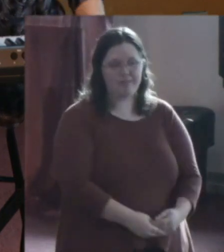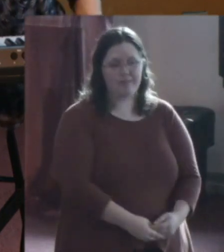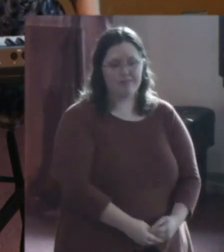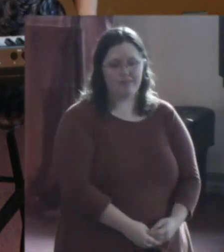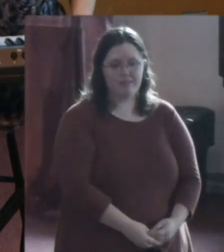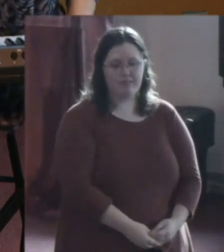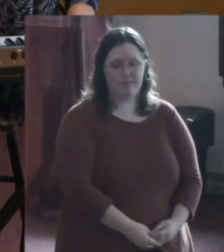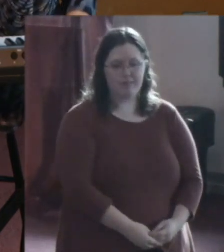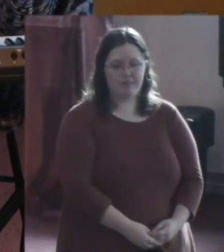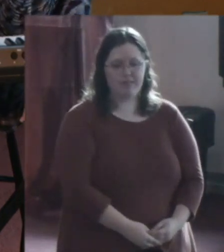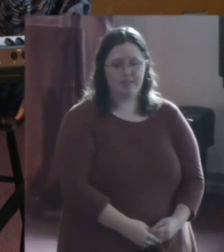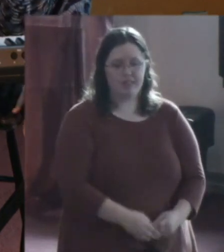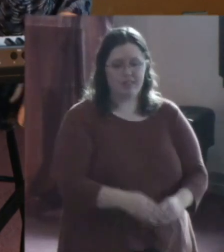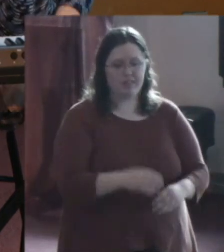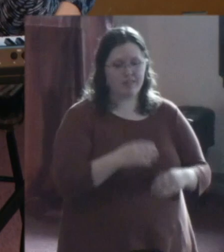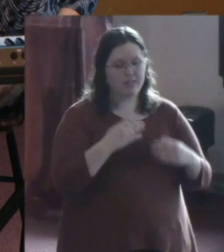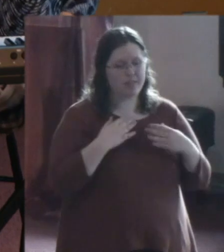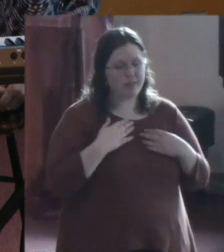Just make your body comfortable